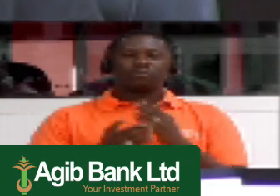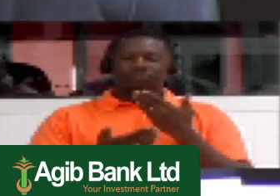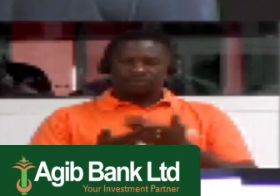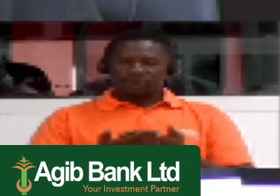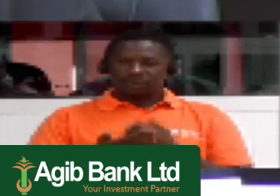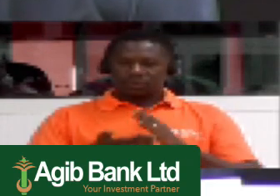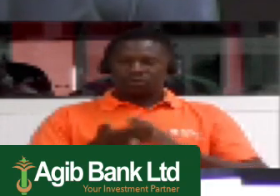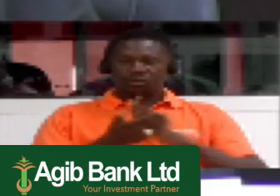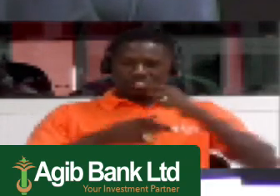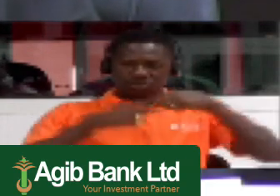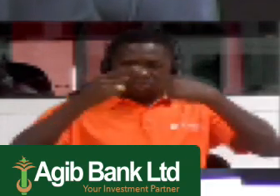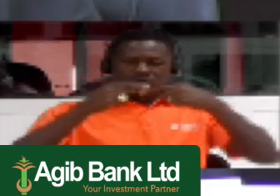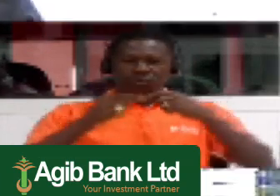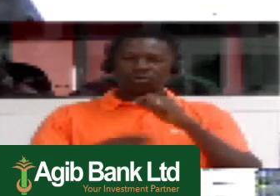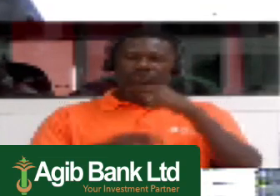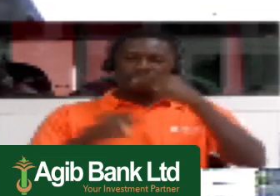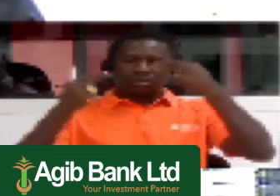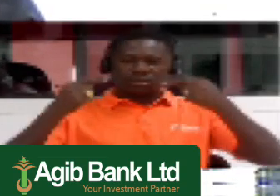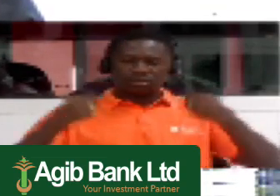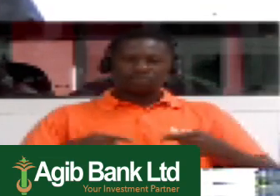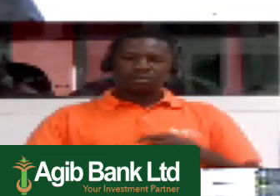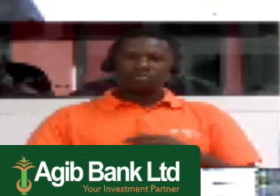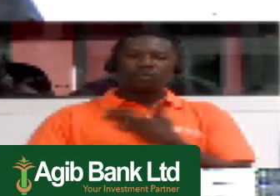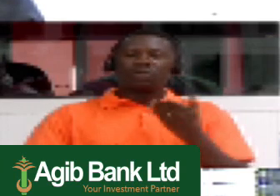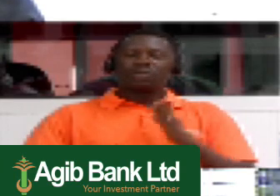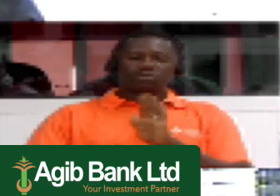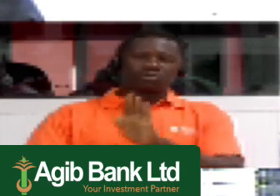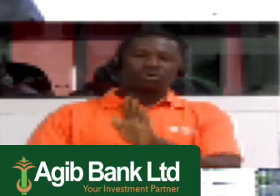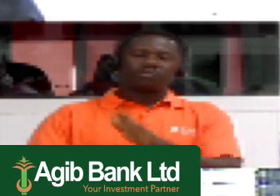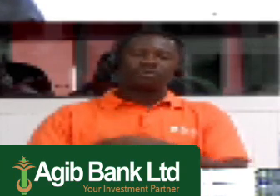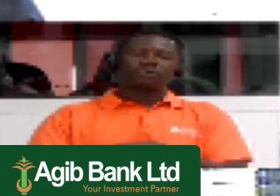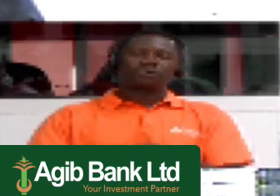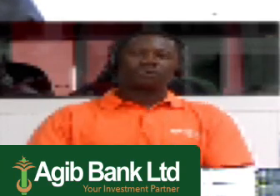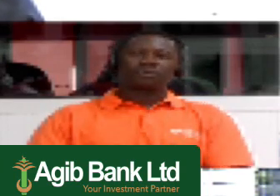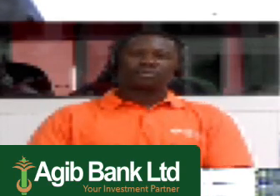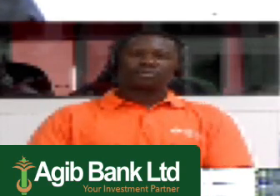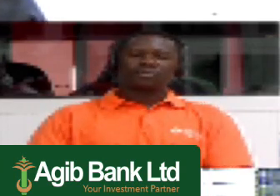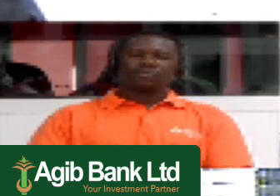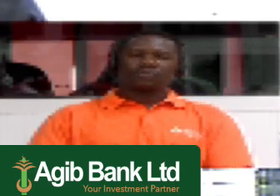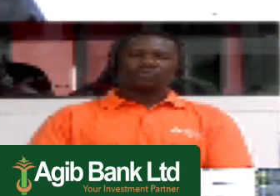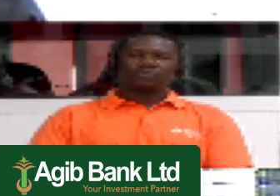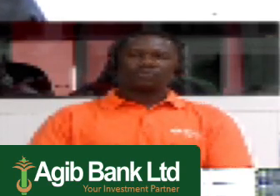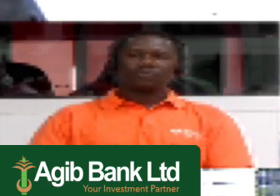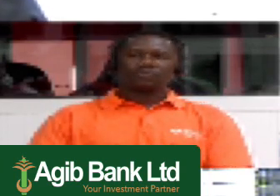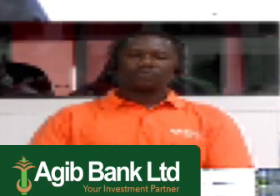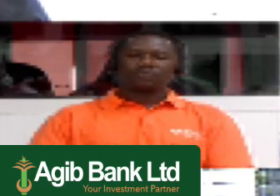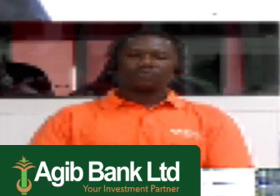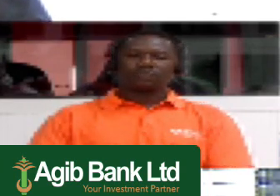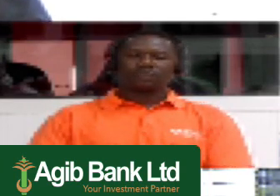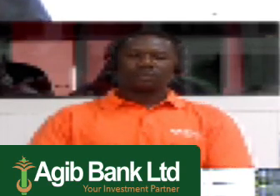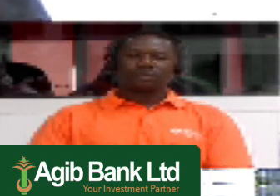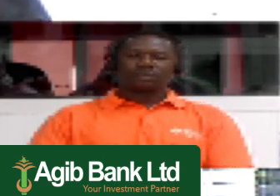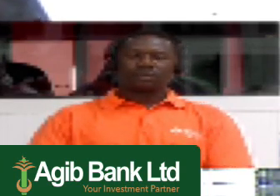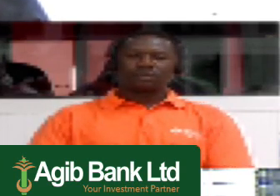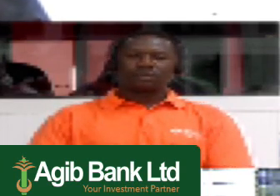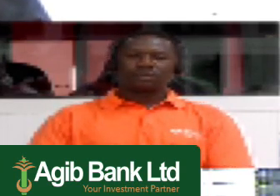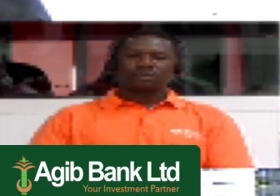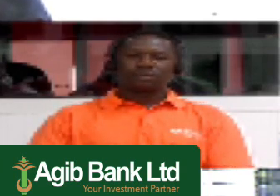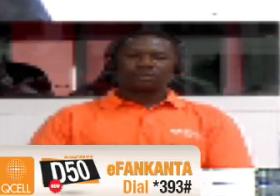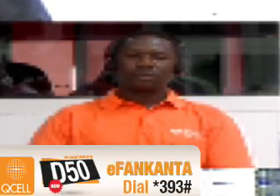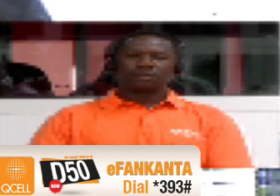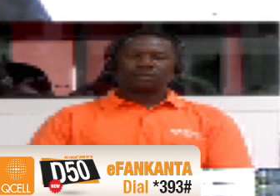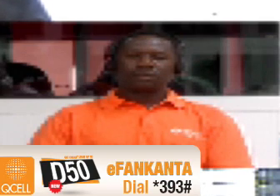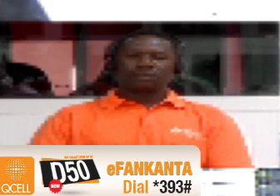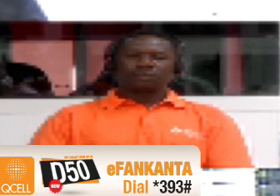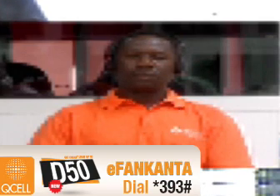continue with your testimony from where you stopped. Itenteng, yetenteng, idantanunda me yata auto yata. Moto auto inata mbulandi